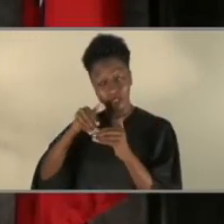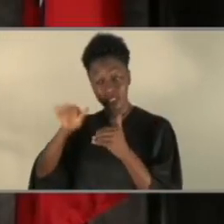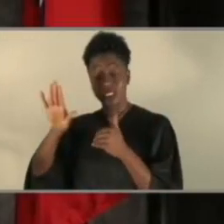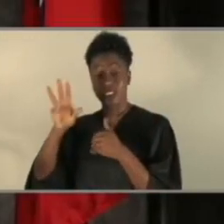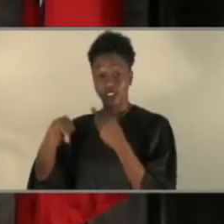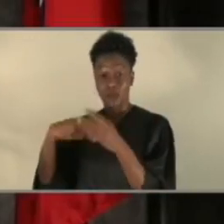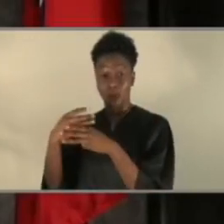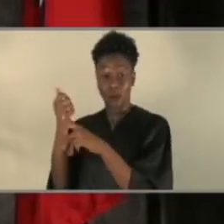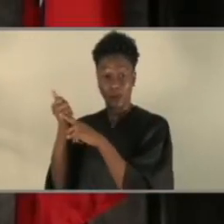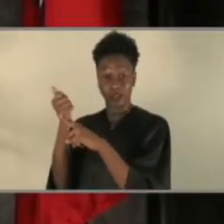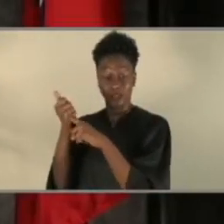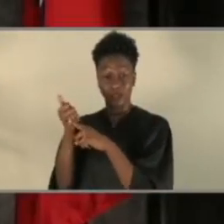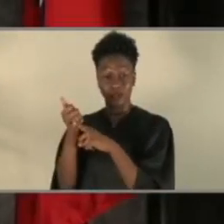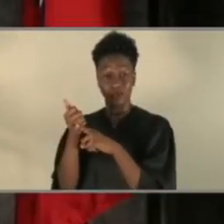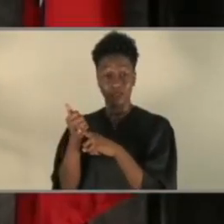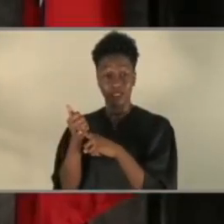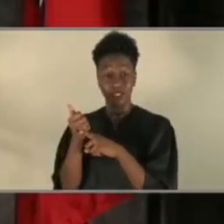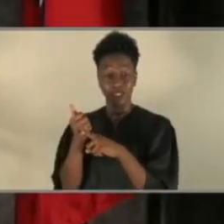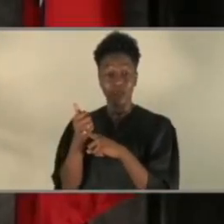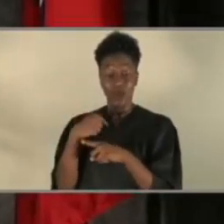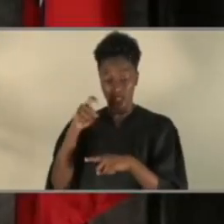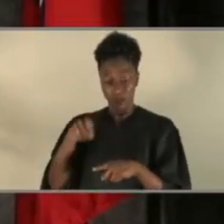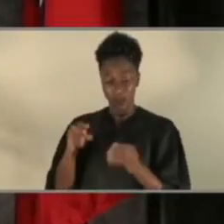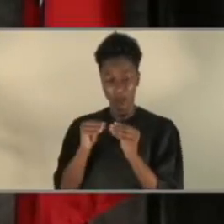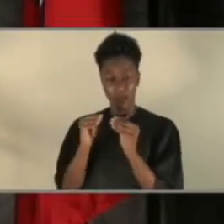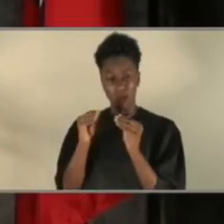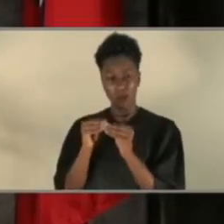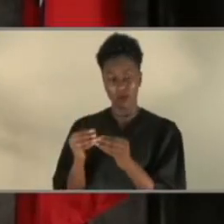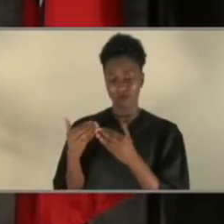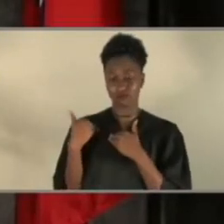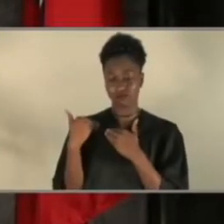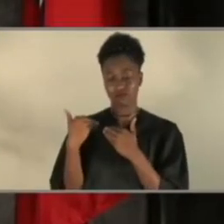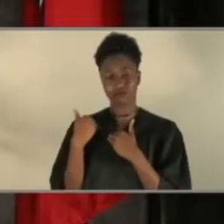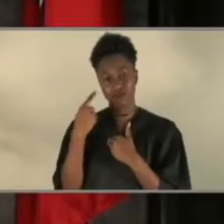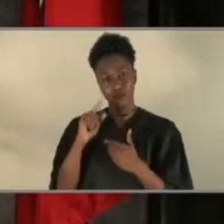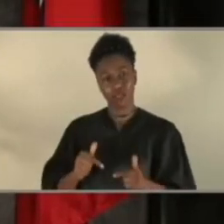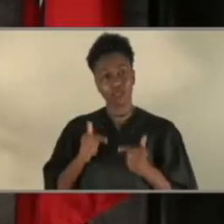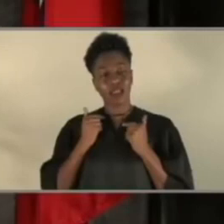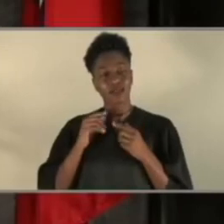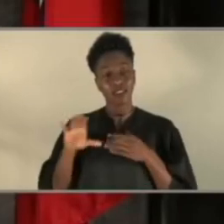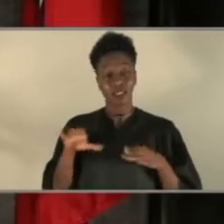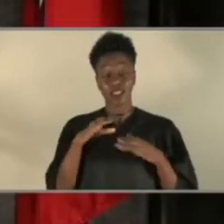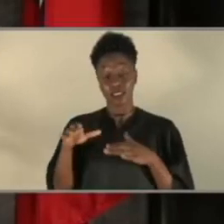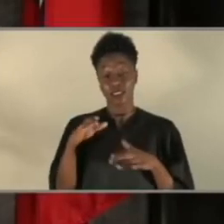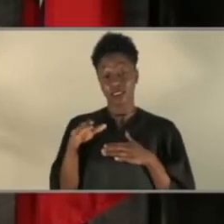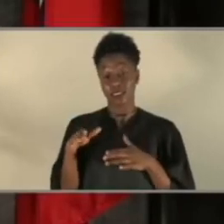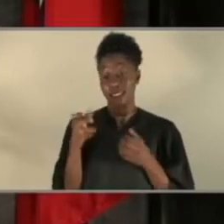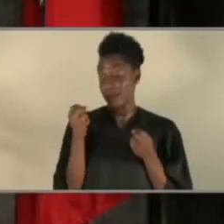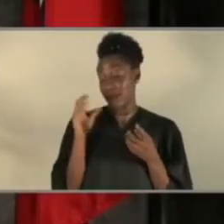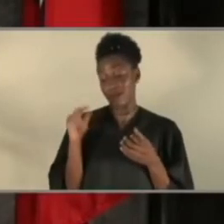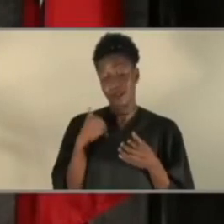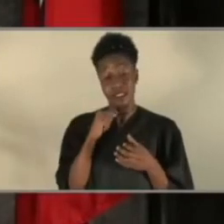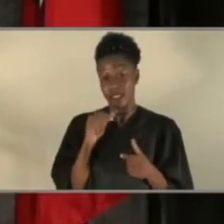We will need to learn to be more responsible for our lives and actions, since some of us will no longer be living with our parents.